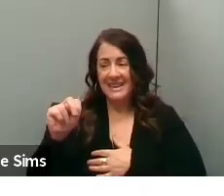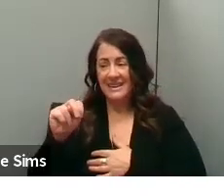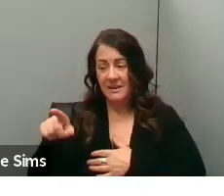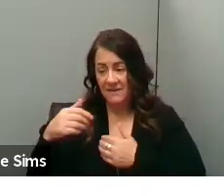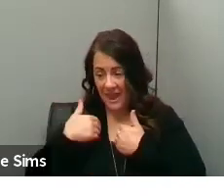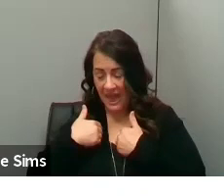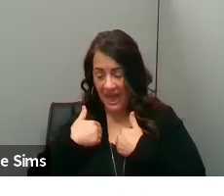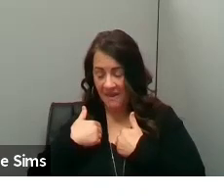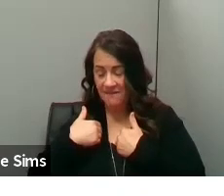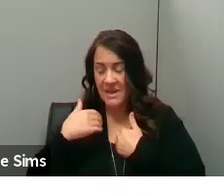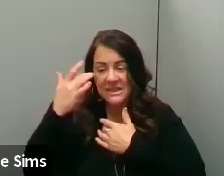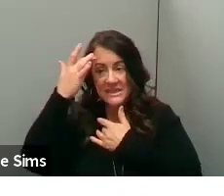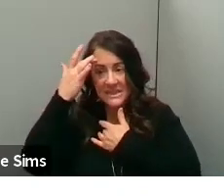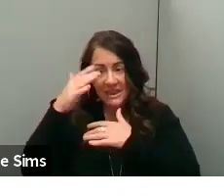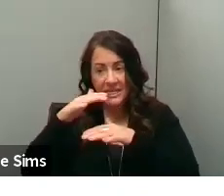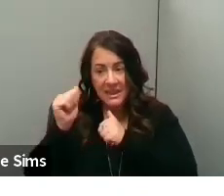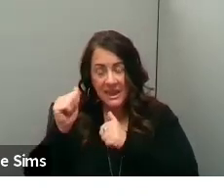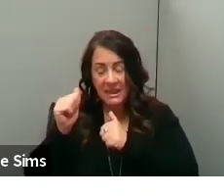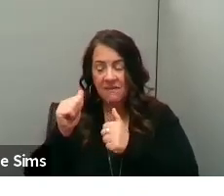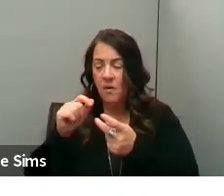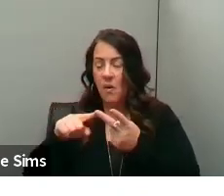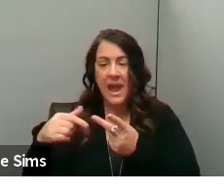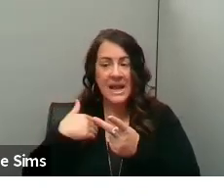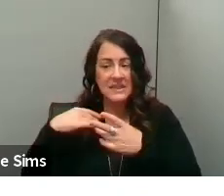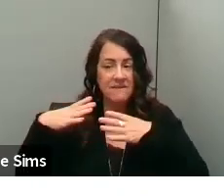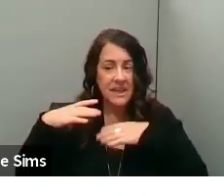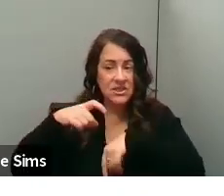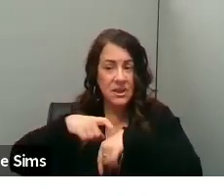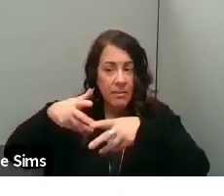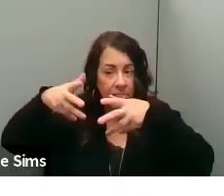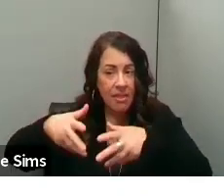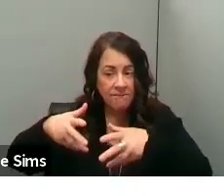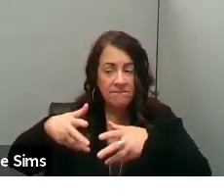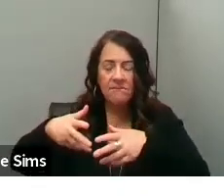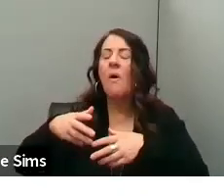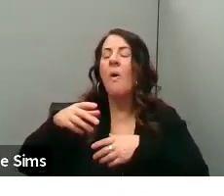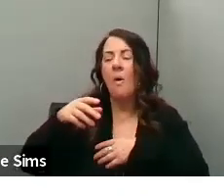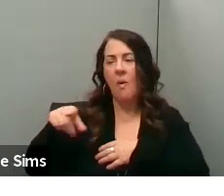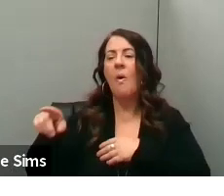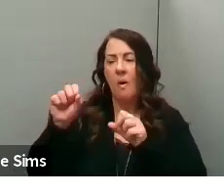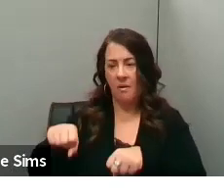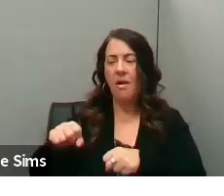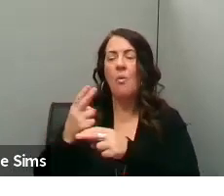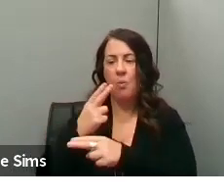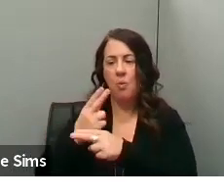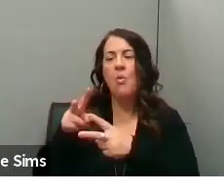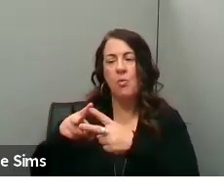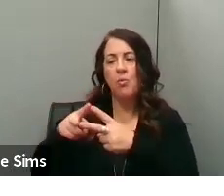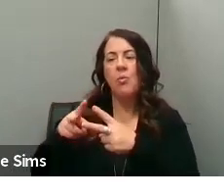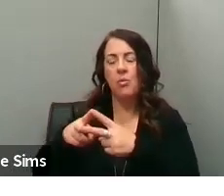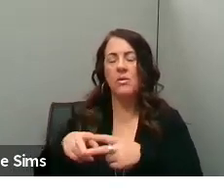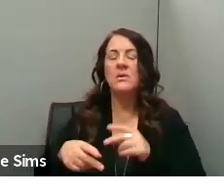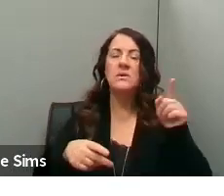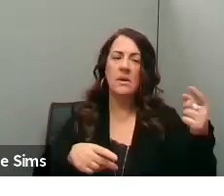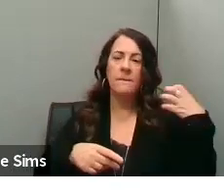time, he can ask his employer to use that time so he can continue to be paid. An employer